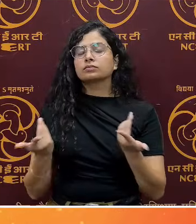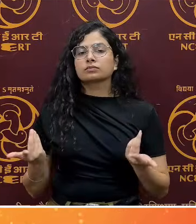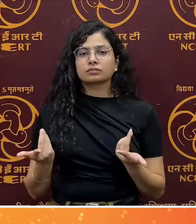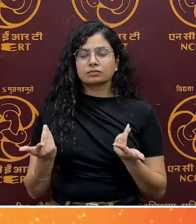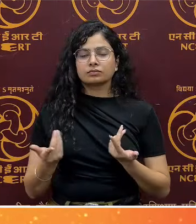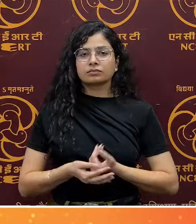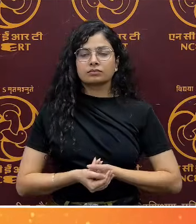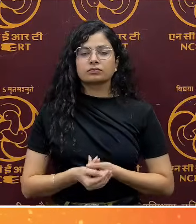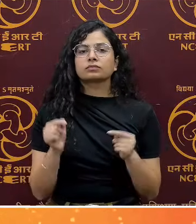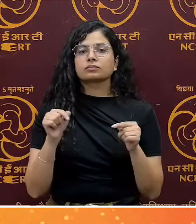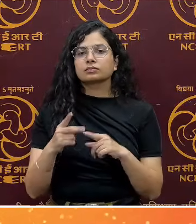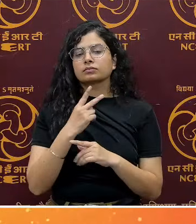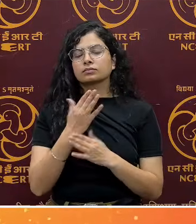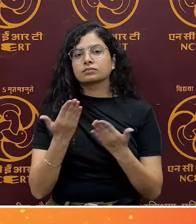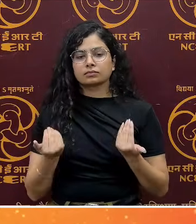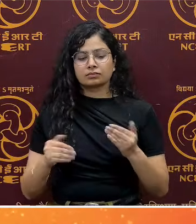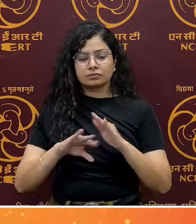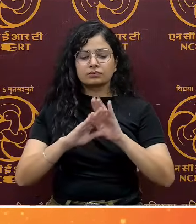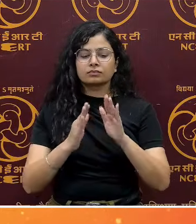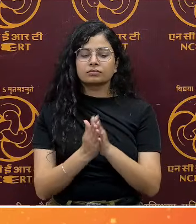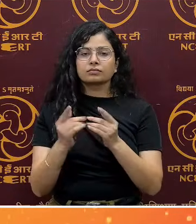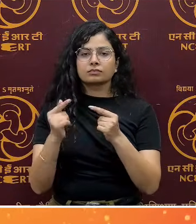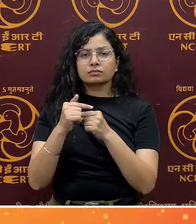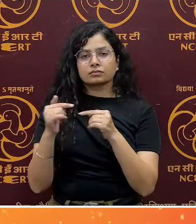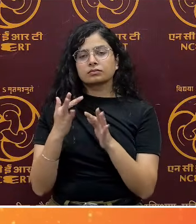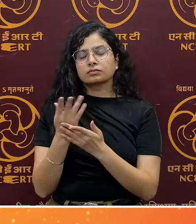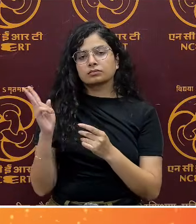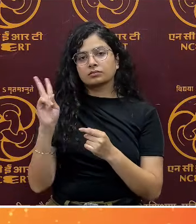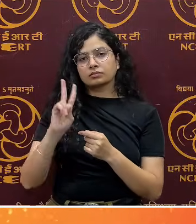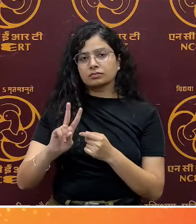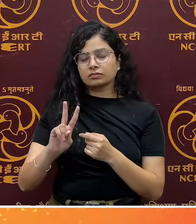here 28. We can see the sum will be 28